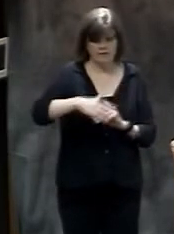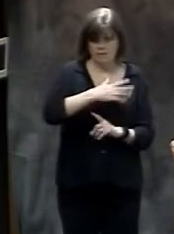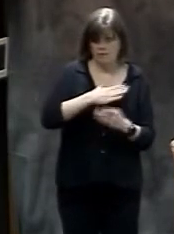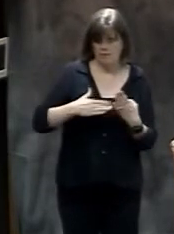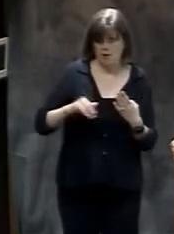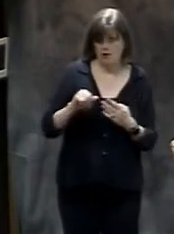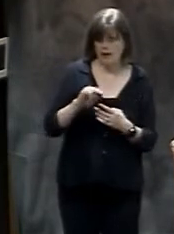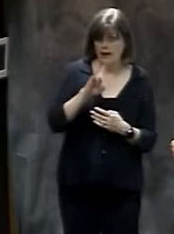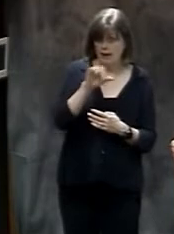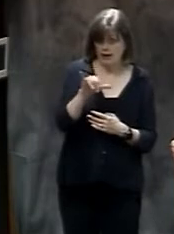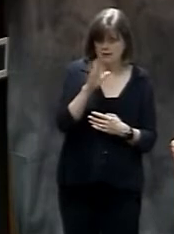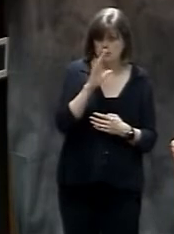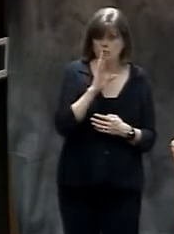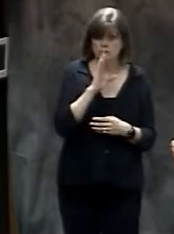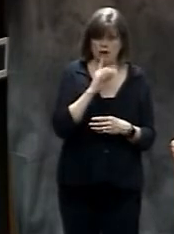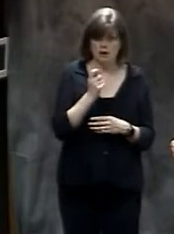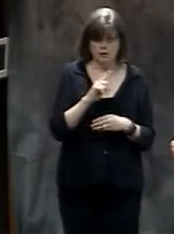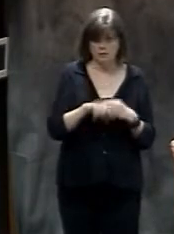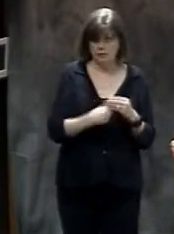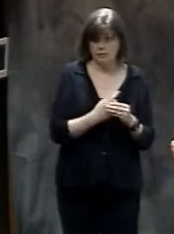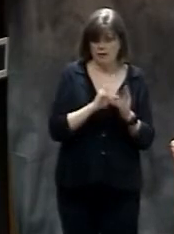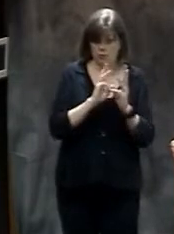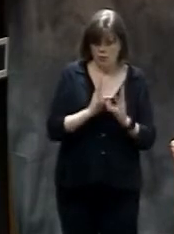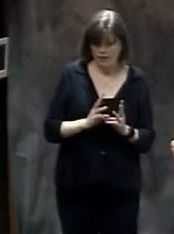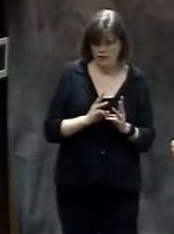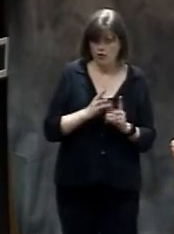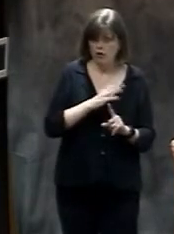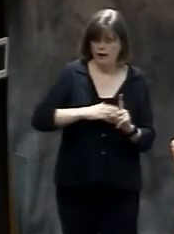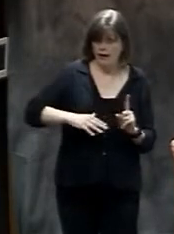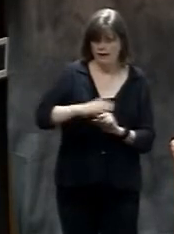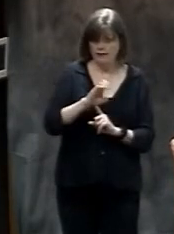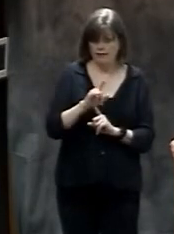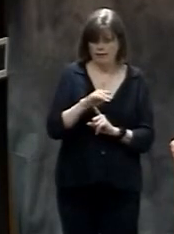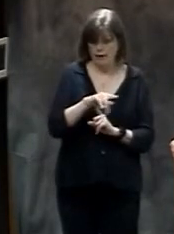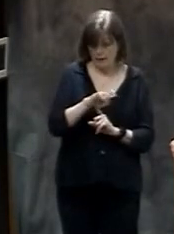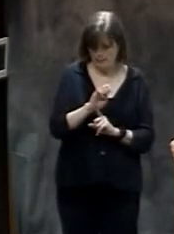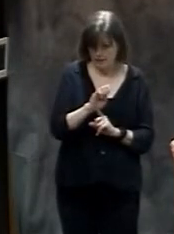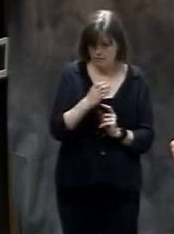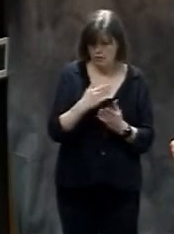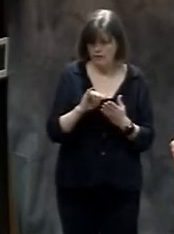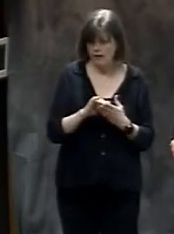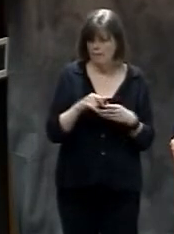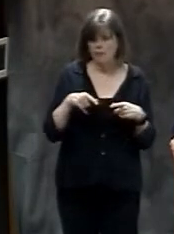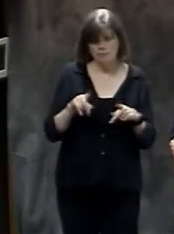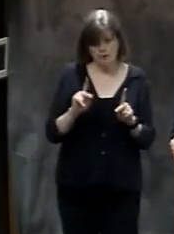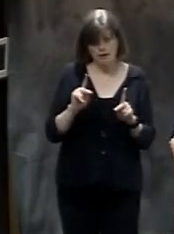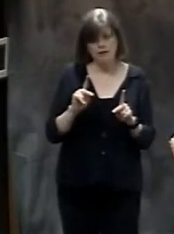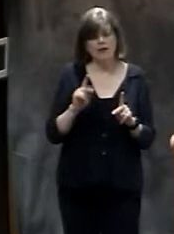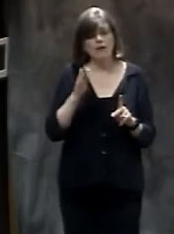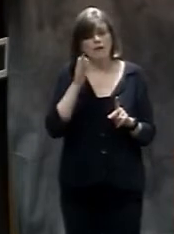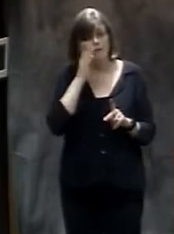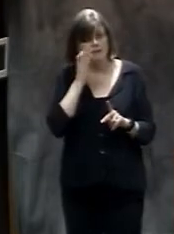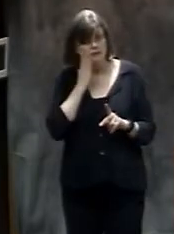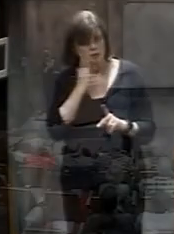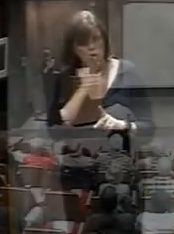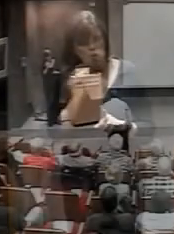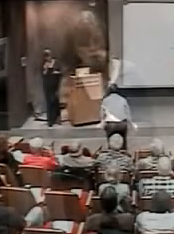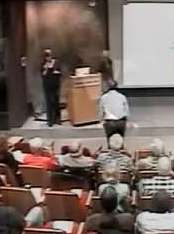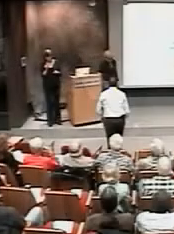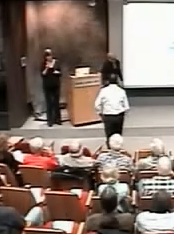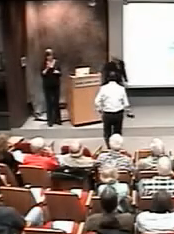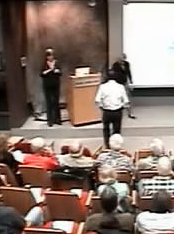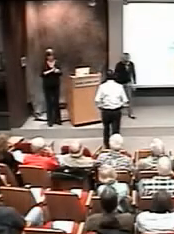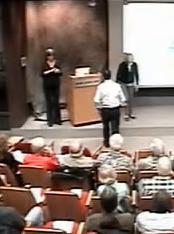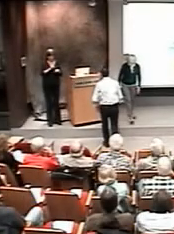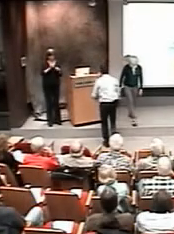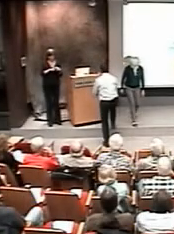is going to talk a little bit about the weather and climate components that allow for this mosquito and its viruses to survive.